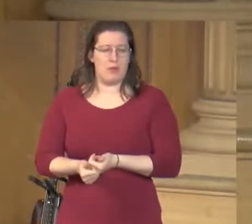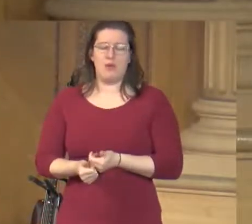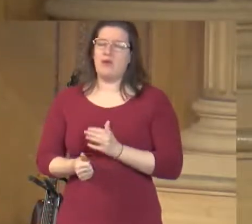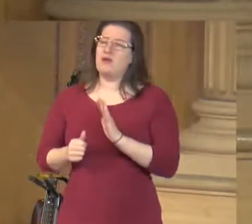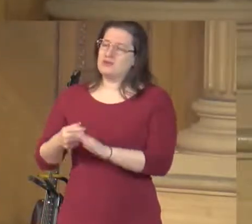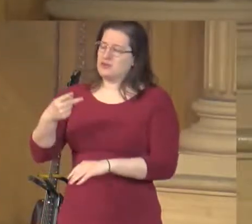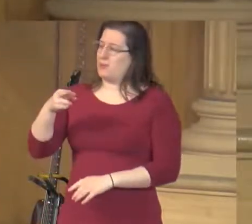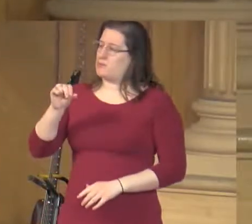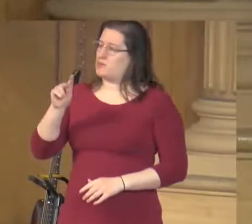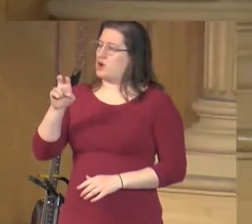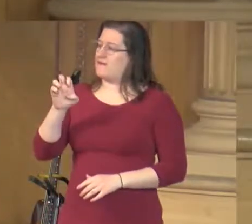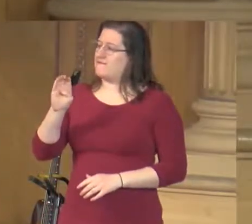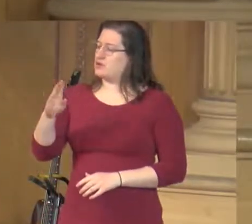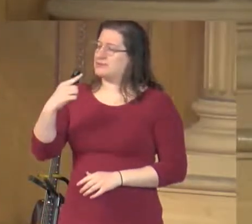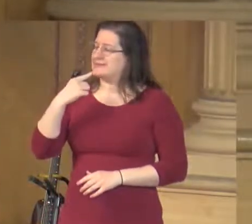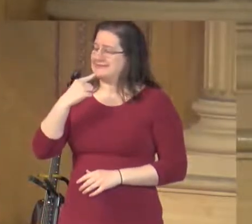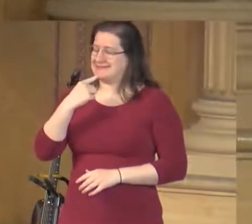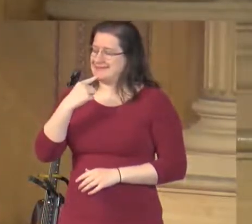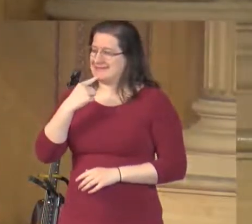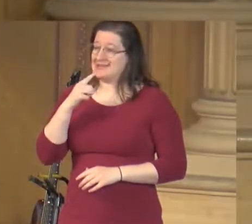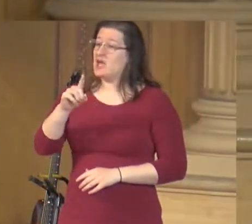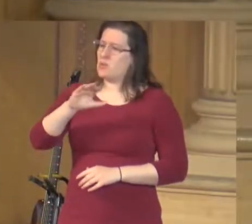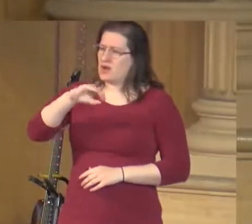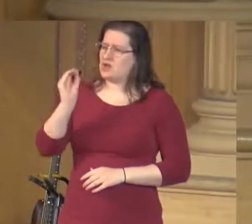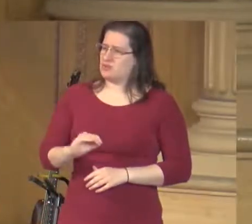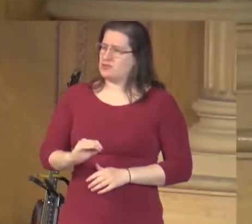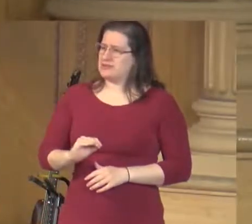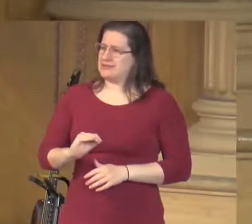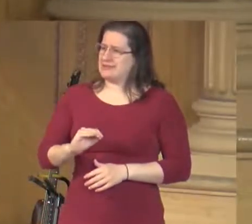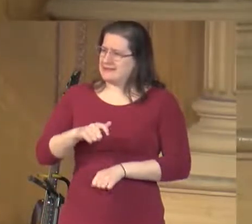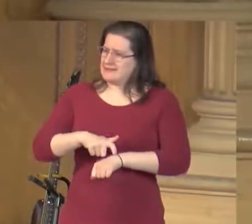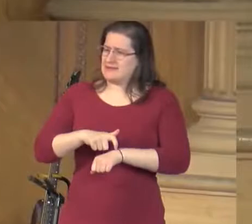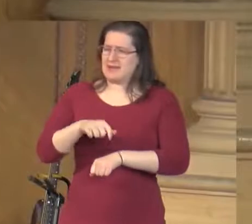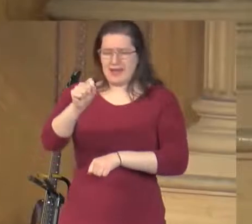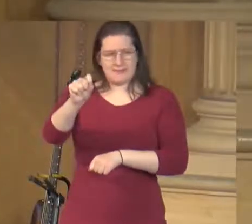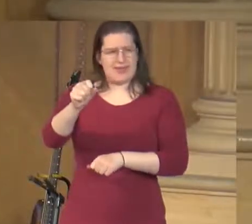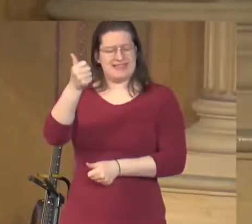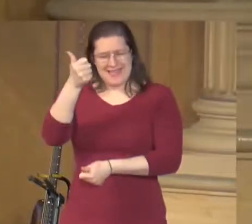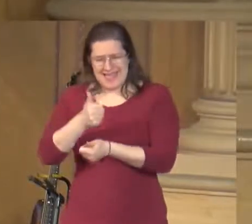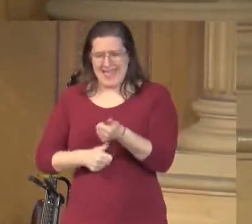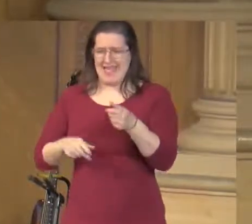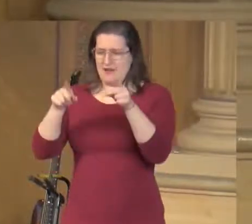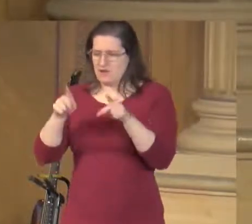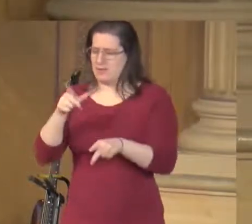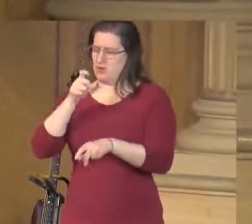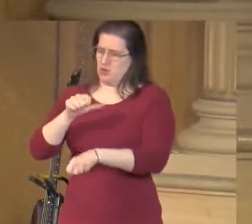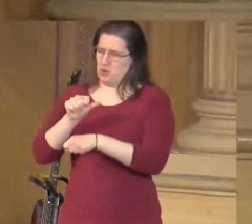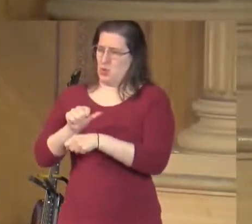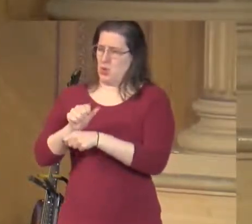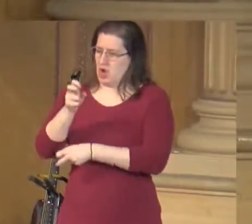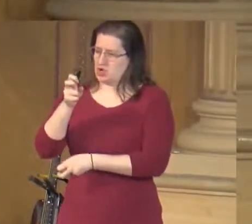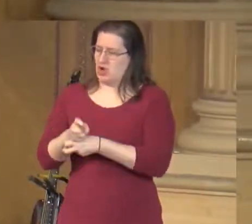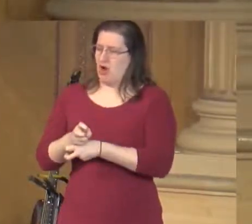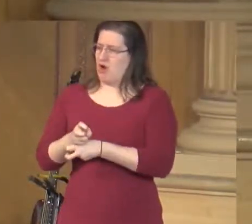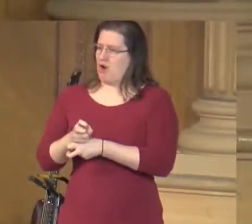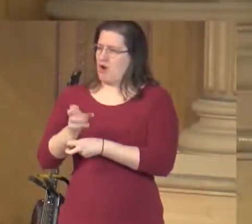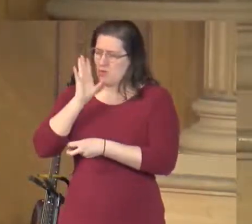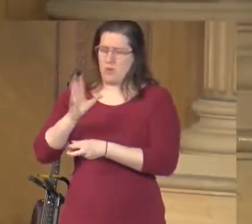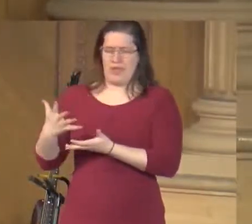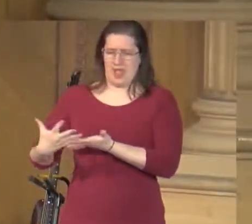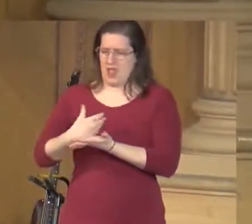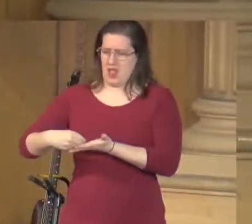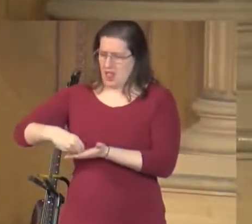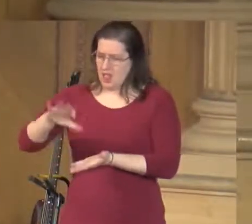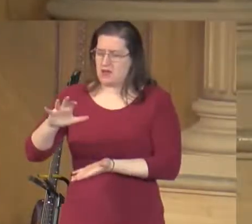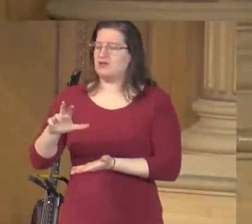times out of 100, diligent people get rich. That's not what a proverb is. It's a general truism more than it is a